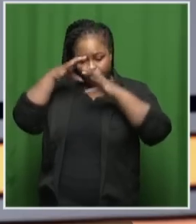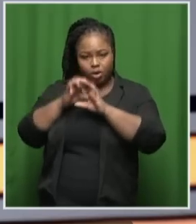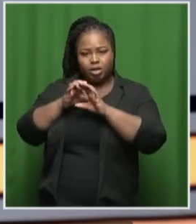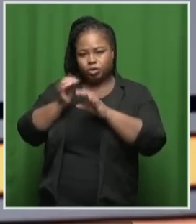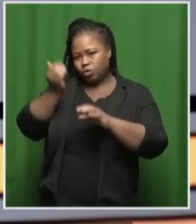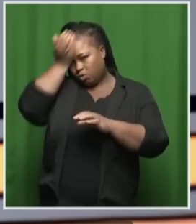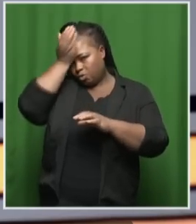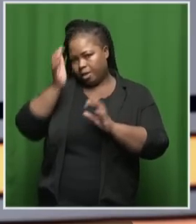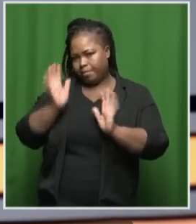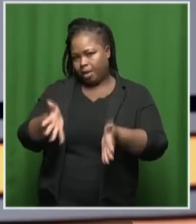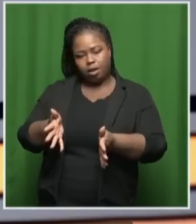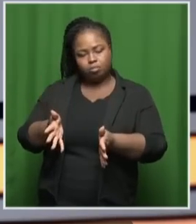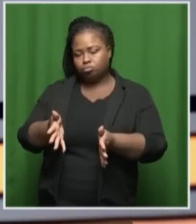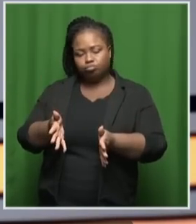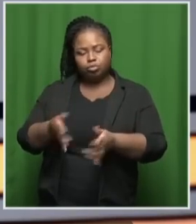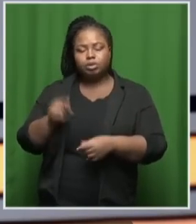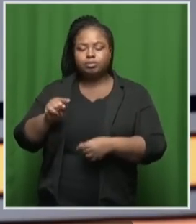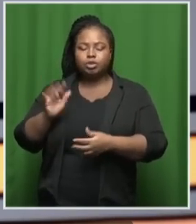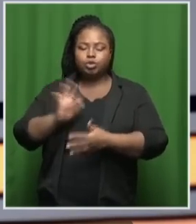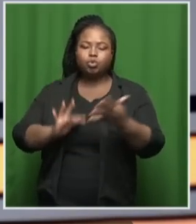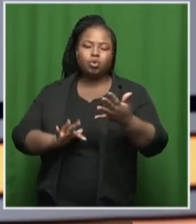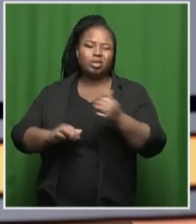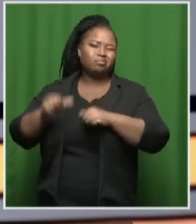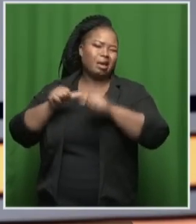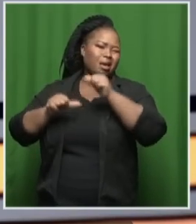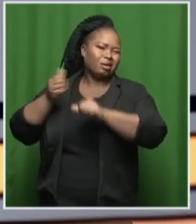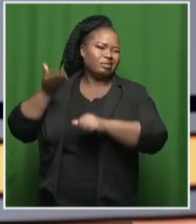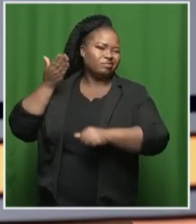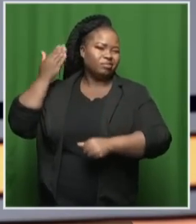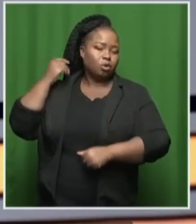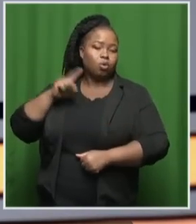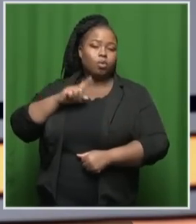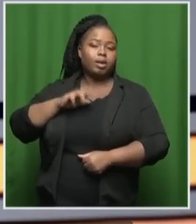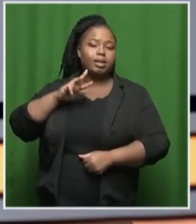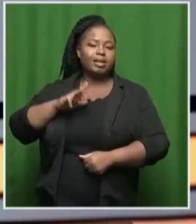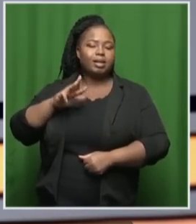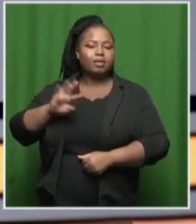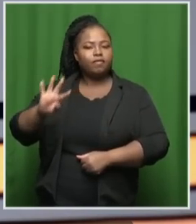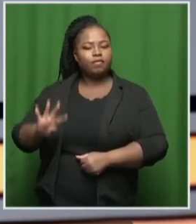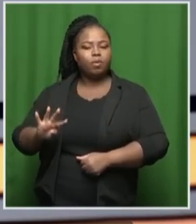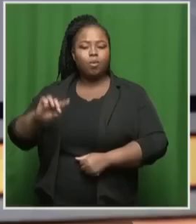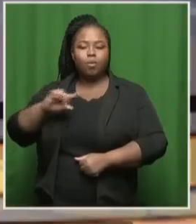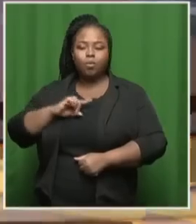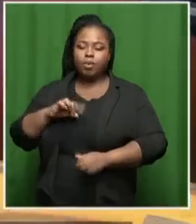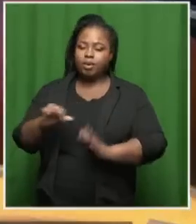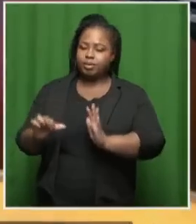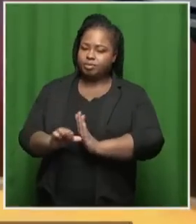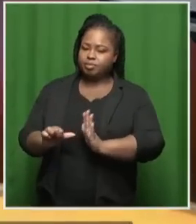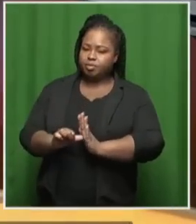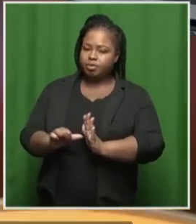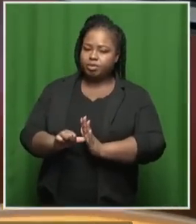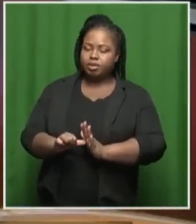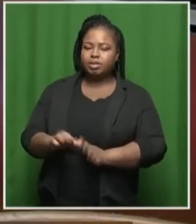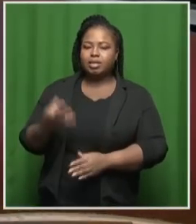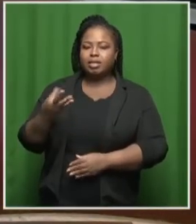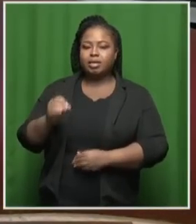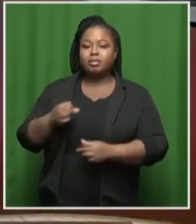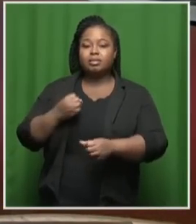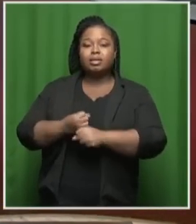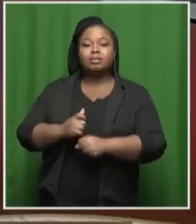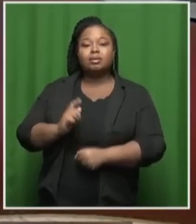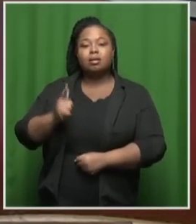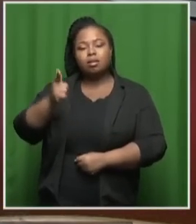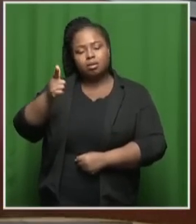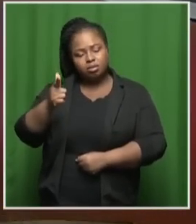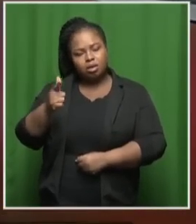Zuma years. This is a story that we track all the way from 1994, particularly because it's important to 30 years later is a